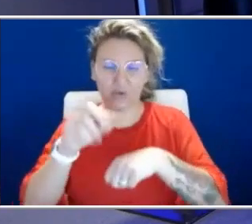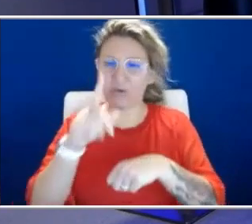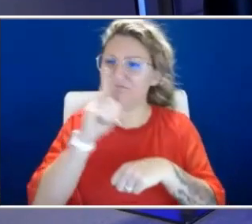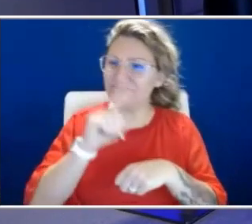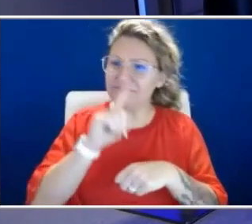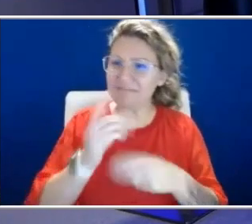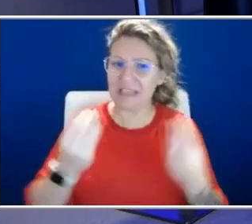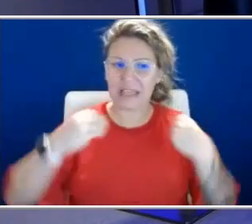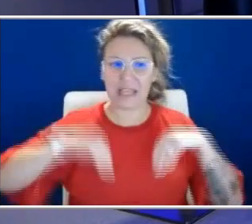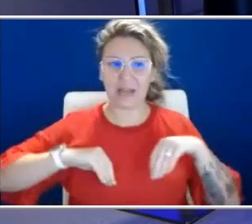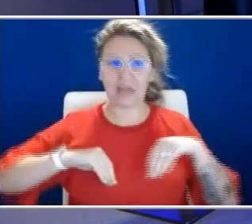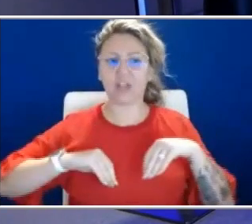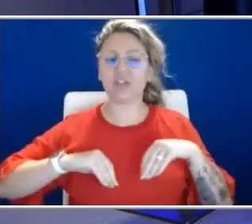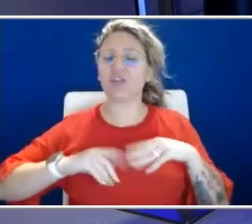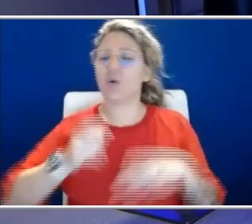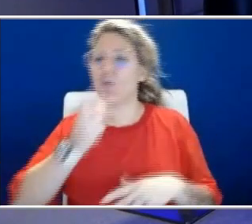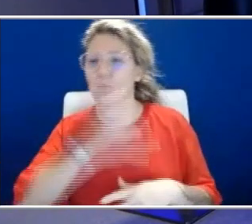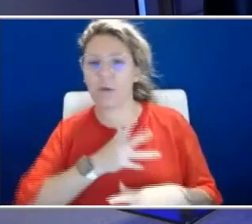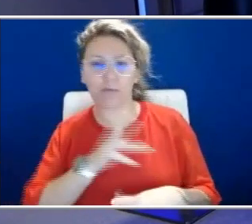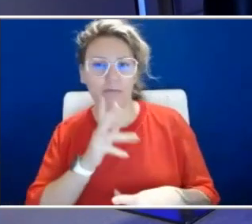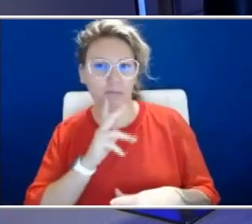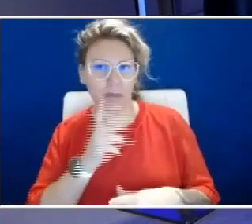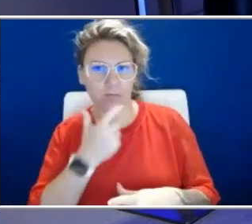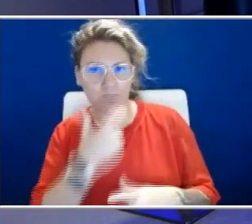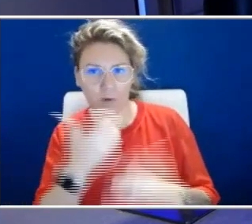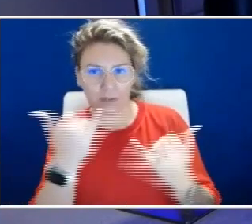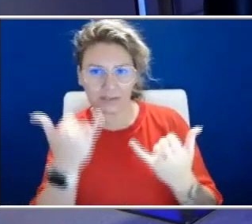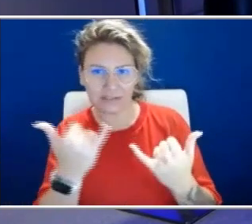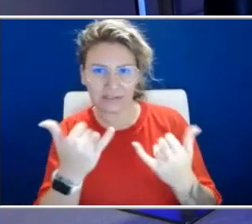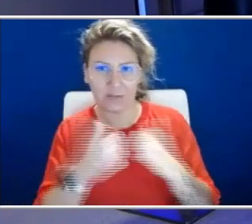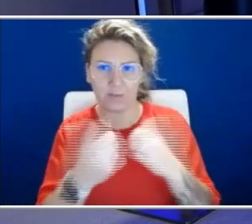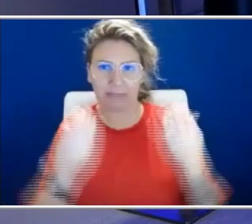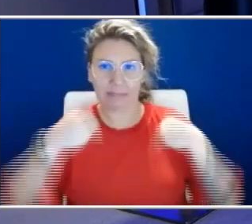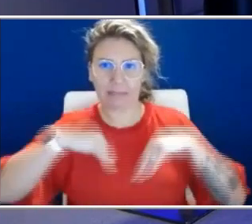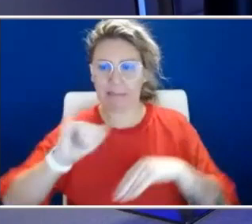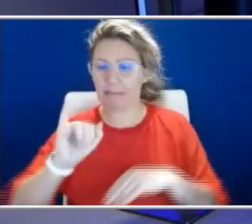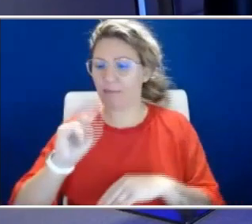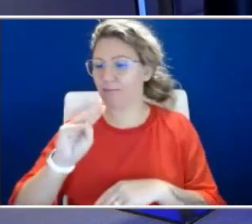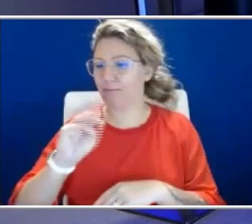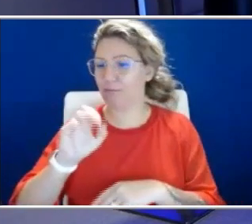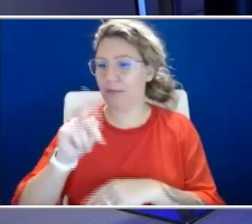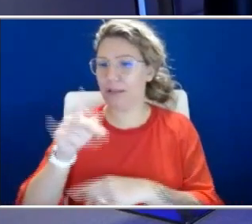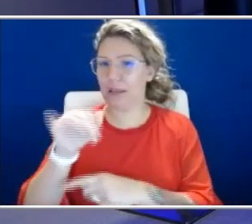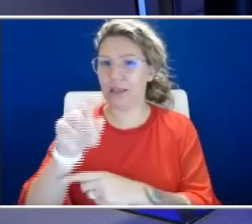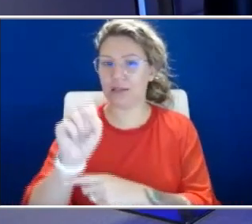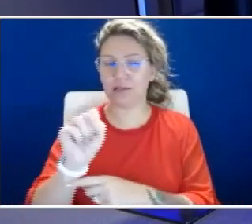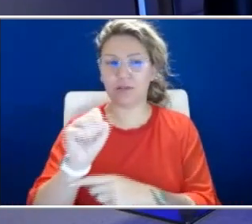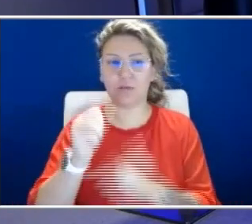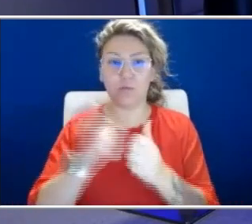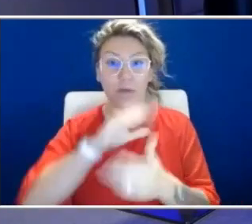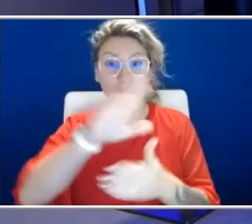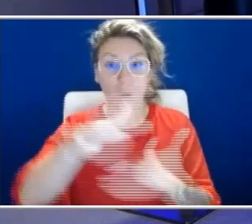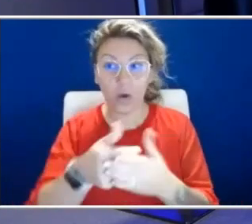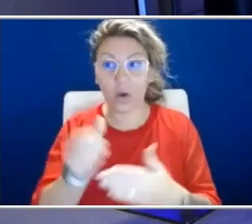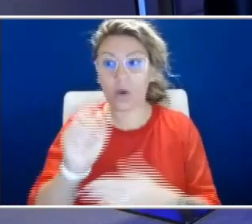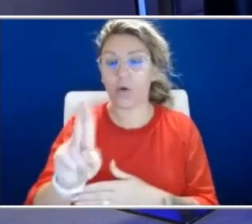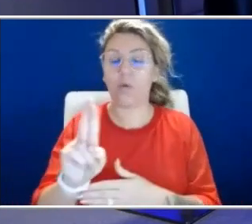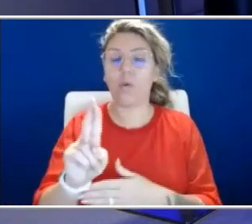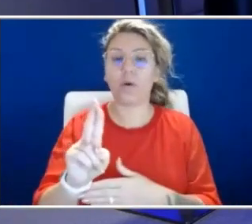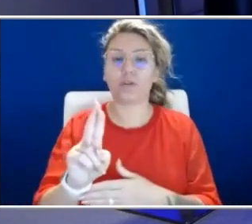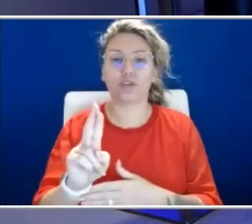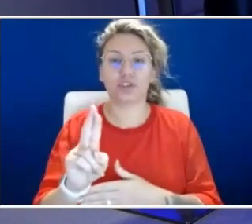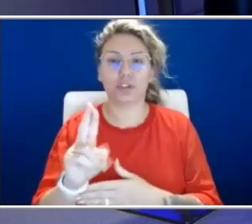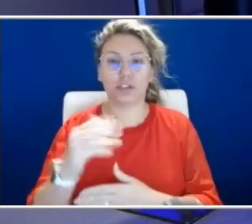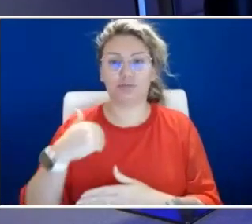is for women watching who have implants, is this warning for all women with implants or just breast cancer survivors with